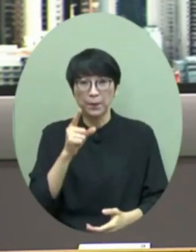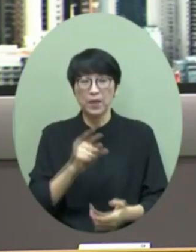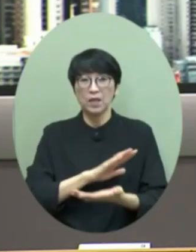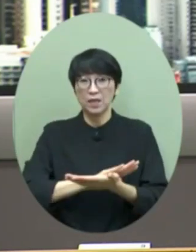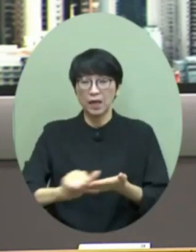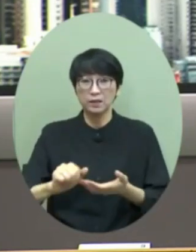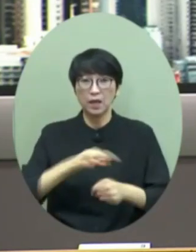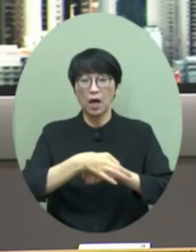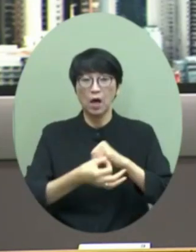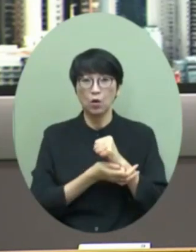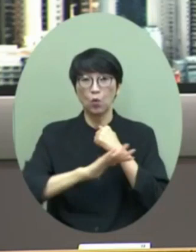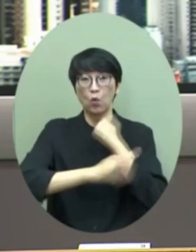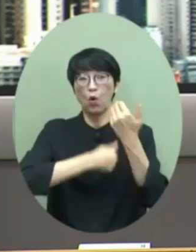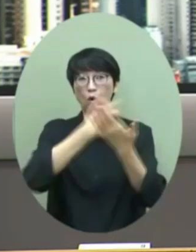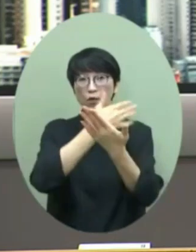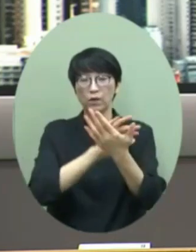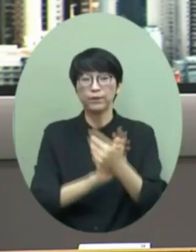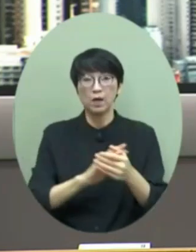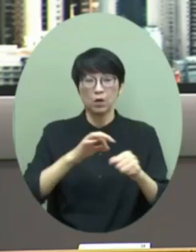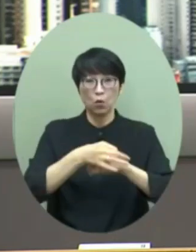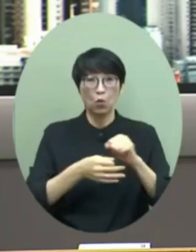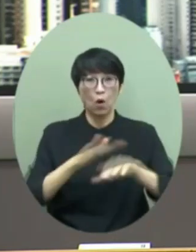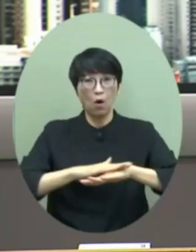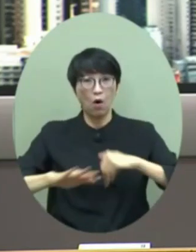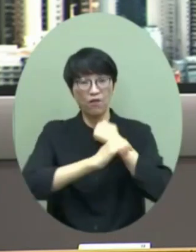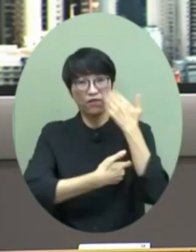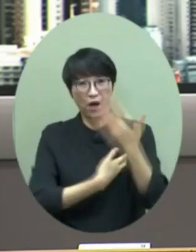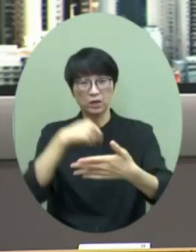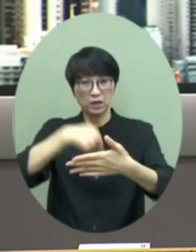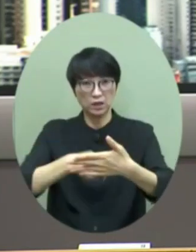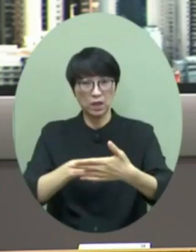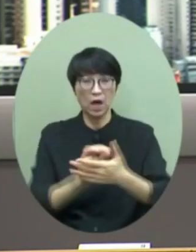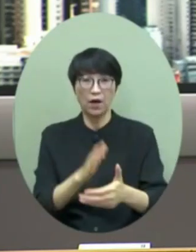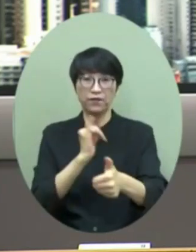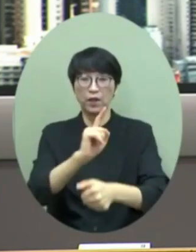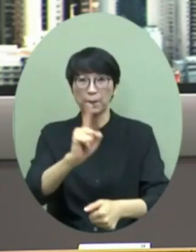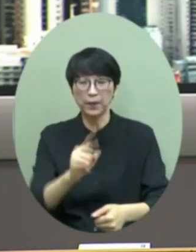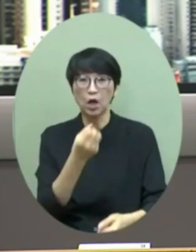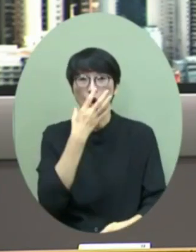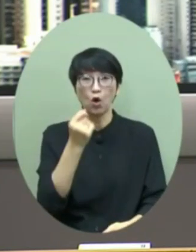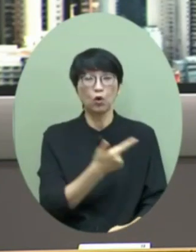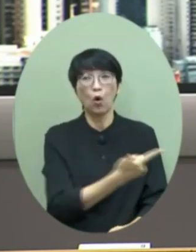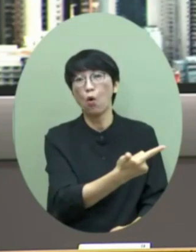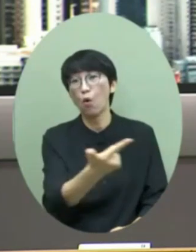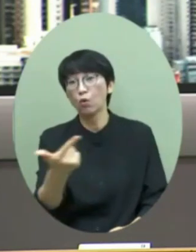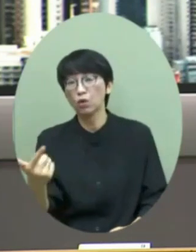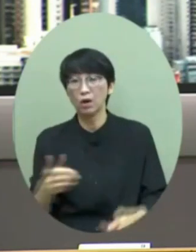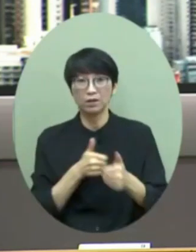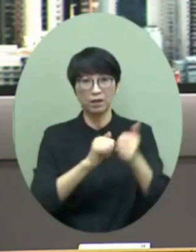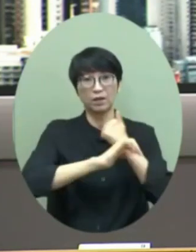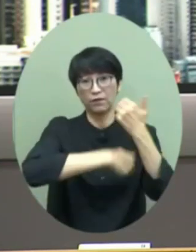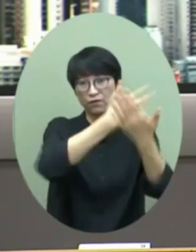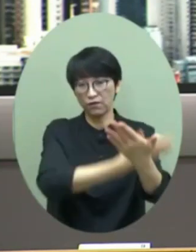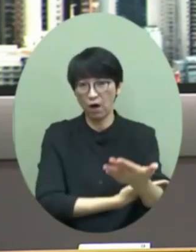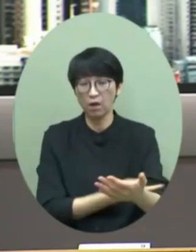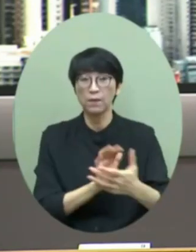I still believe that the great majority of Hong Kong people are law-abiding citizens. They love the